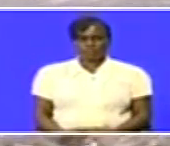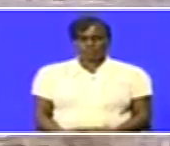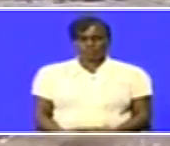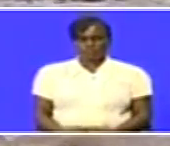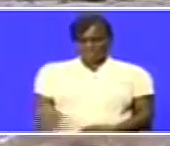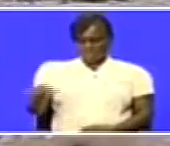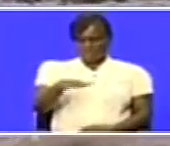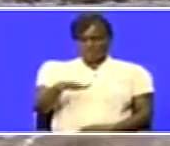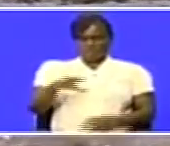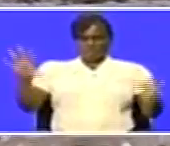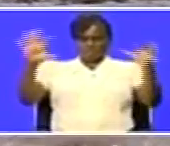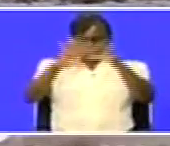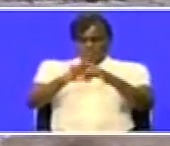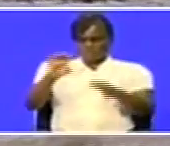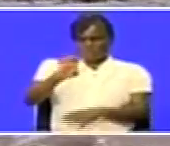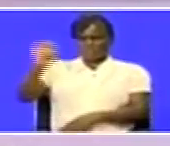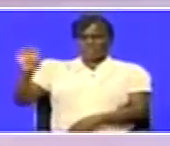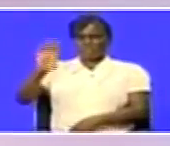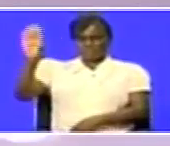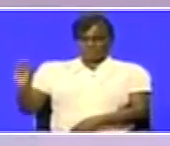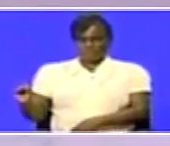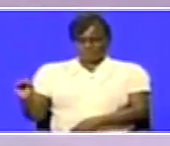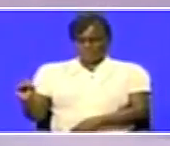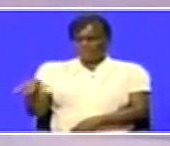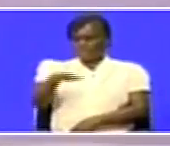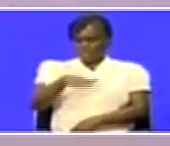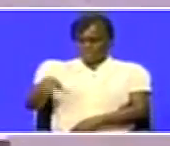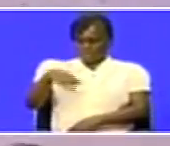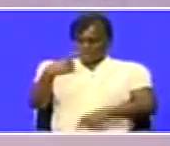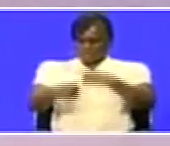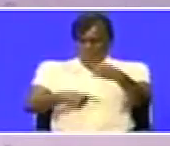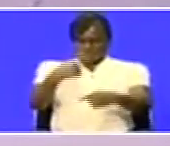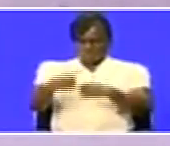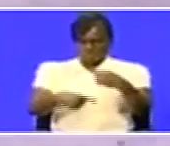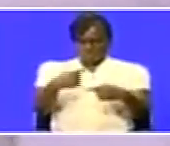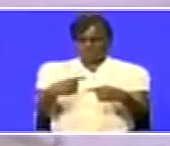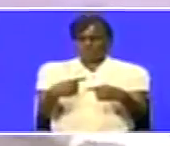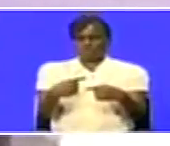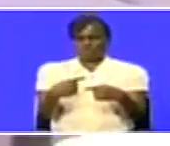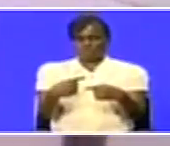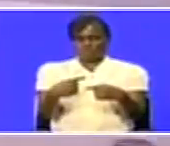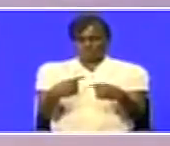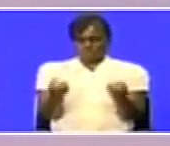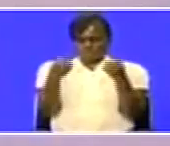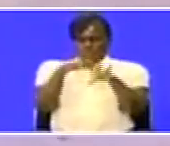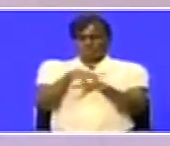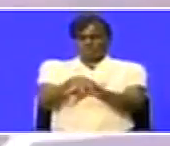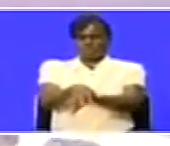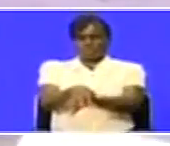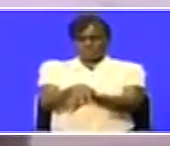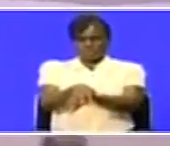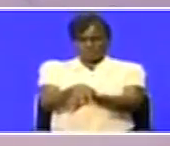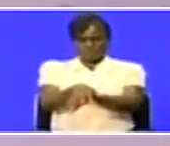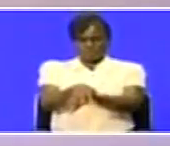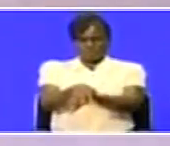Regional connectivity within East Africa has been an area that continues to stall faster integration of the six East Africa